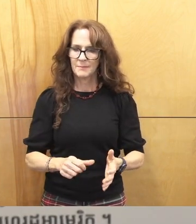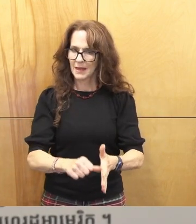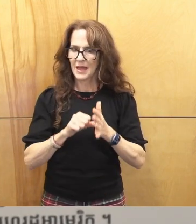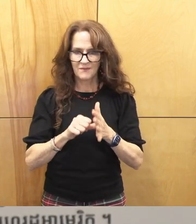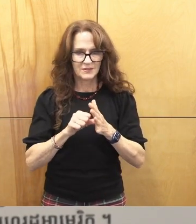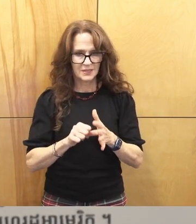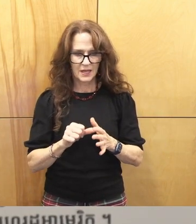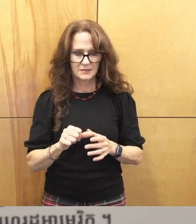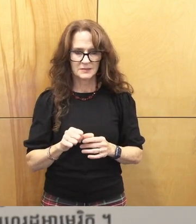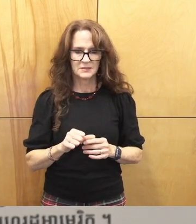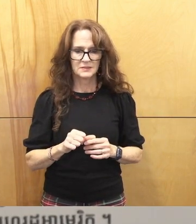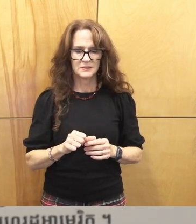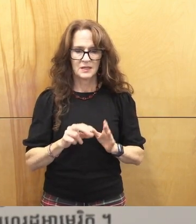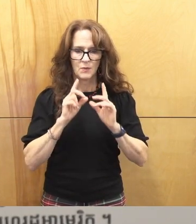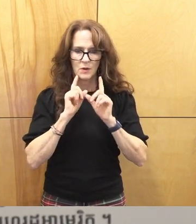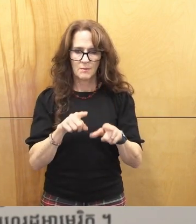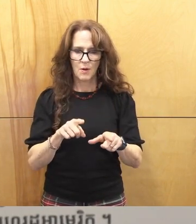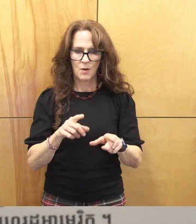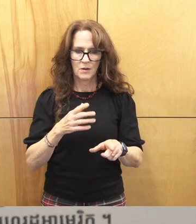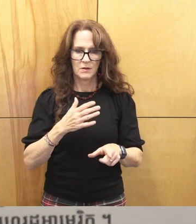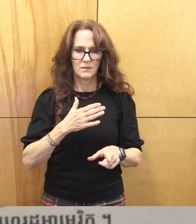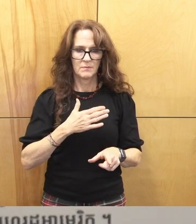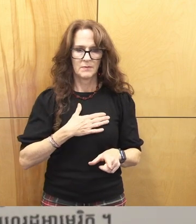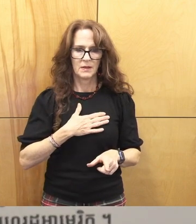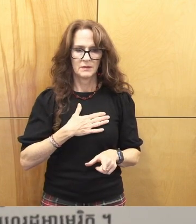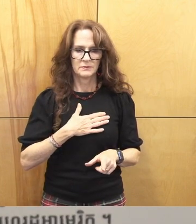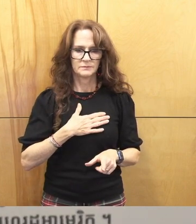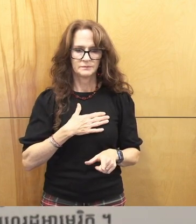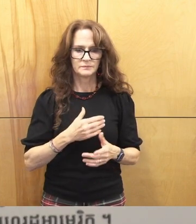little bit of what I reported on in my